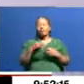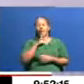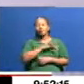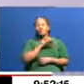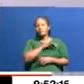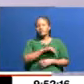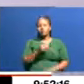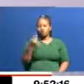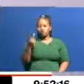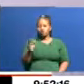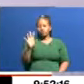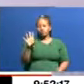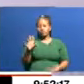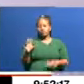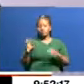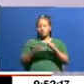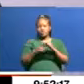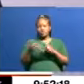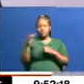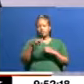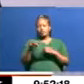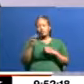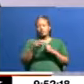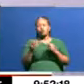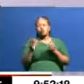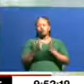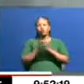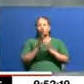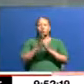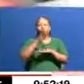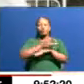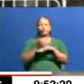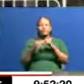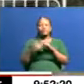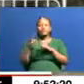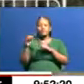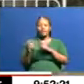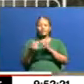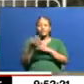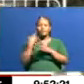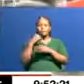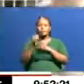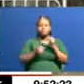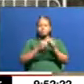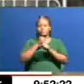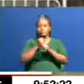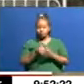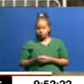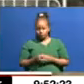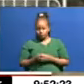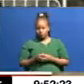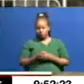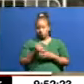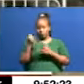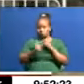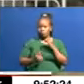million profit, up from a loss of over 600 million the previous year. And finally, Family Bank's full year net